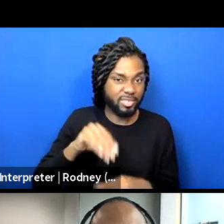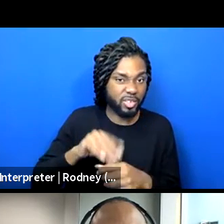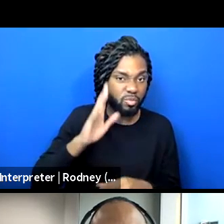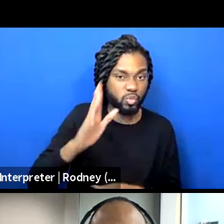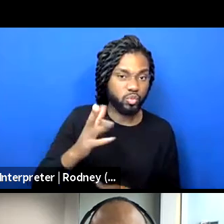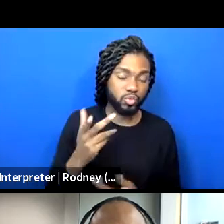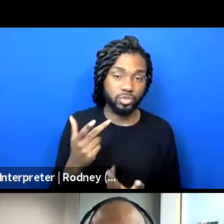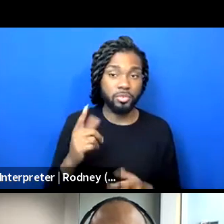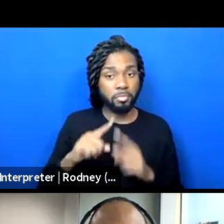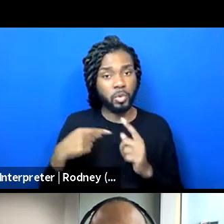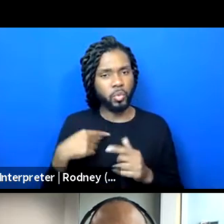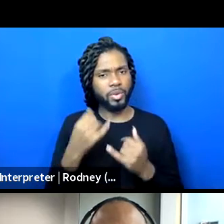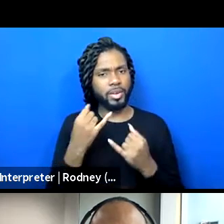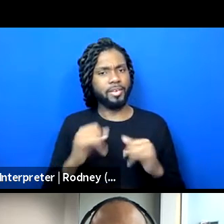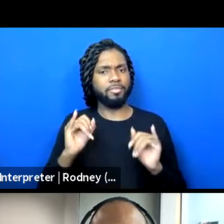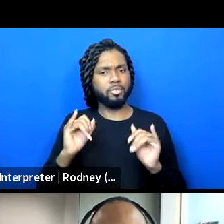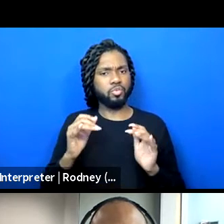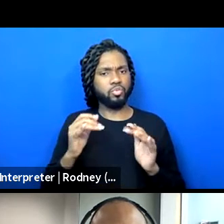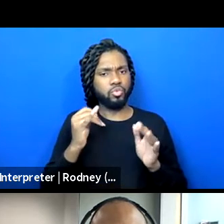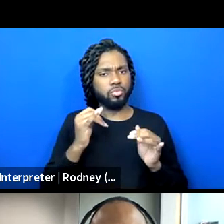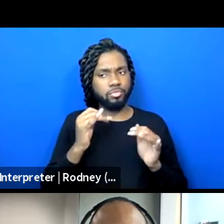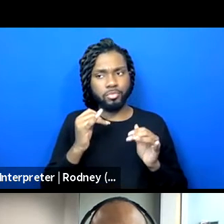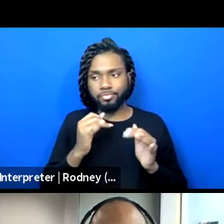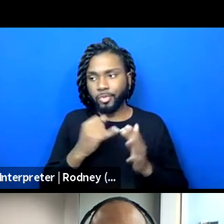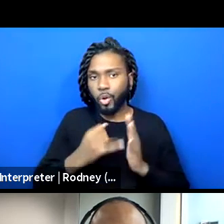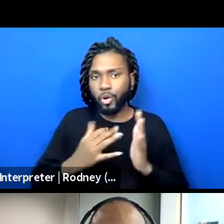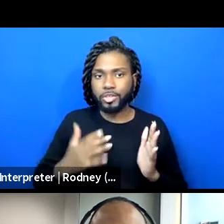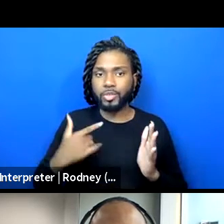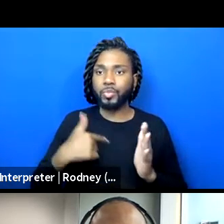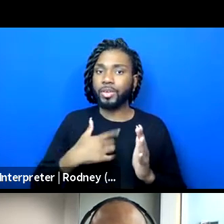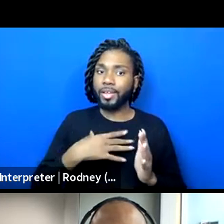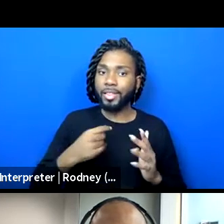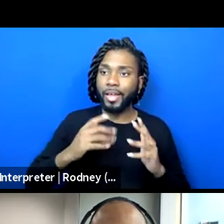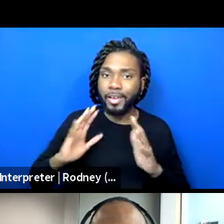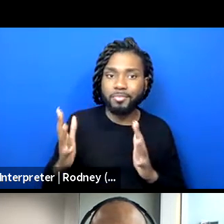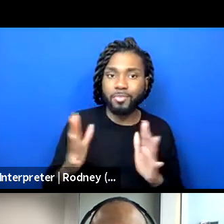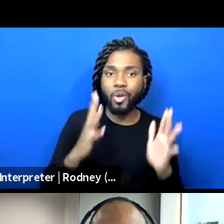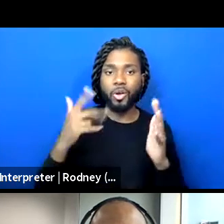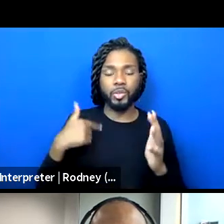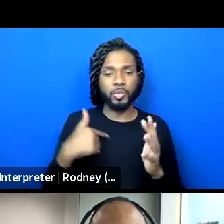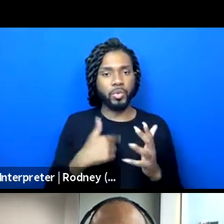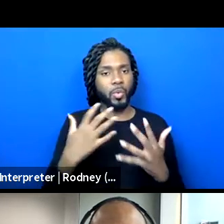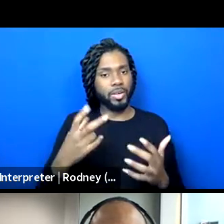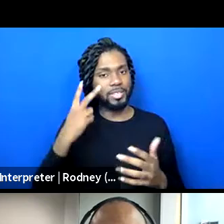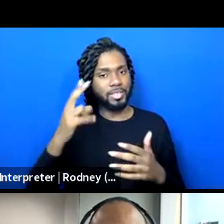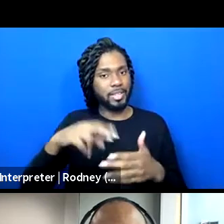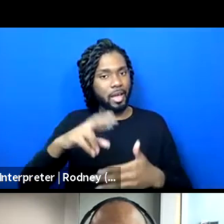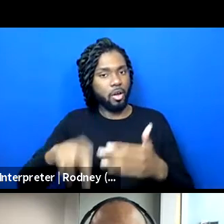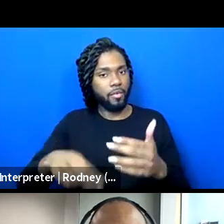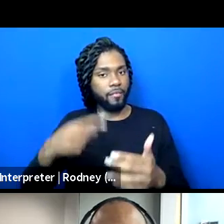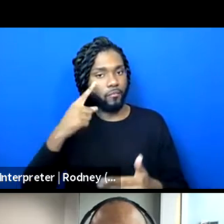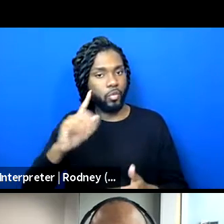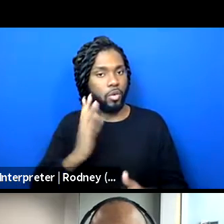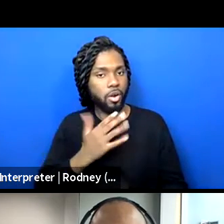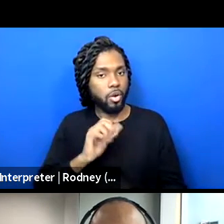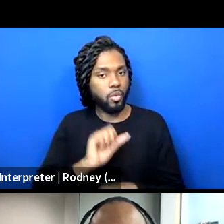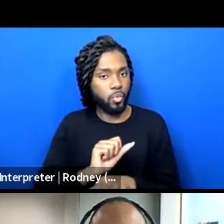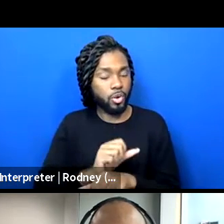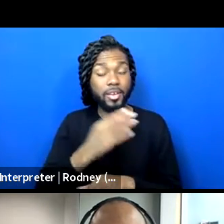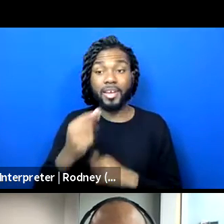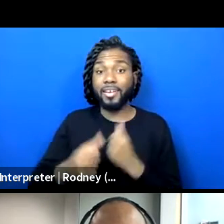artists. We like applause. We need to see the outcome of our work. And advocacy work is